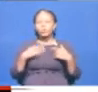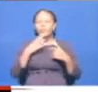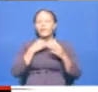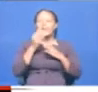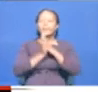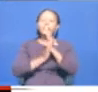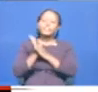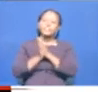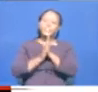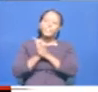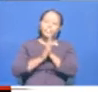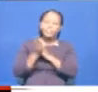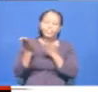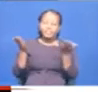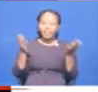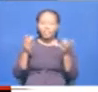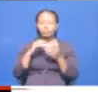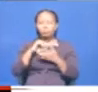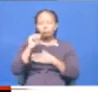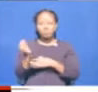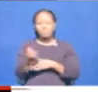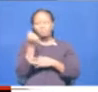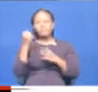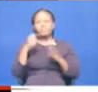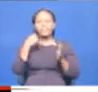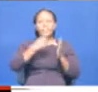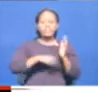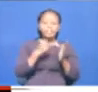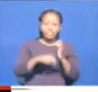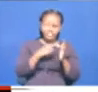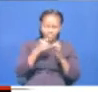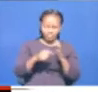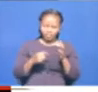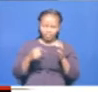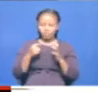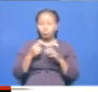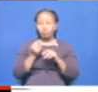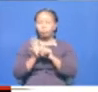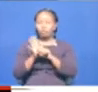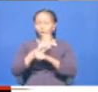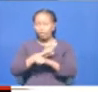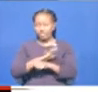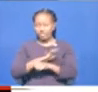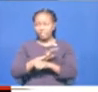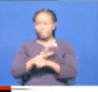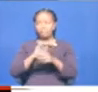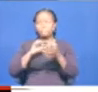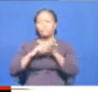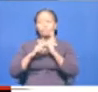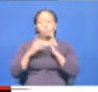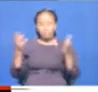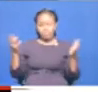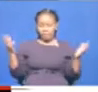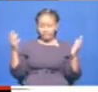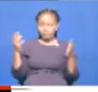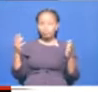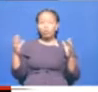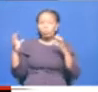of revive the industry coming out of COVID. So within that segment of people who